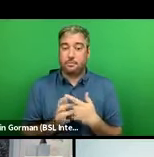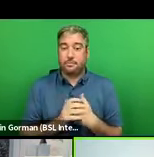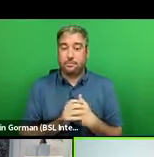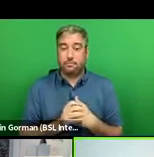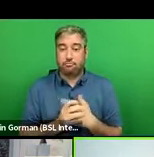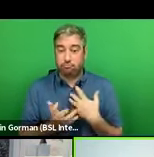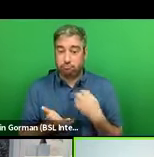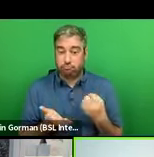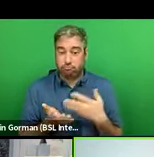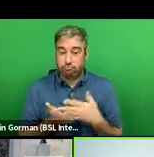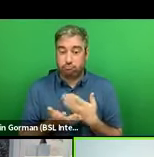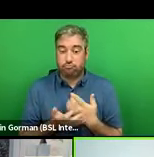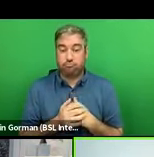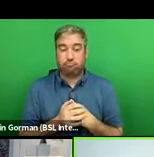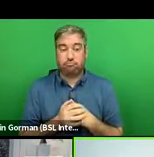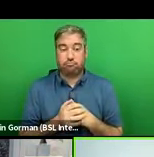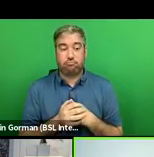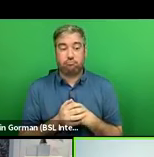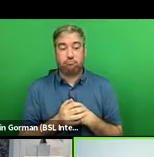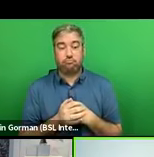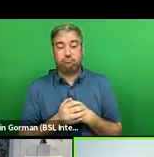add? You just muted yourself, Simona.